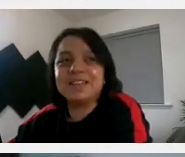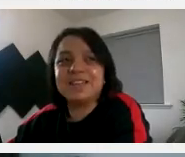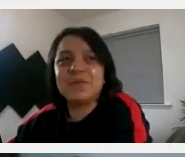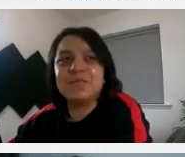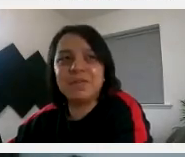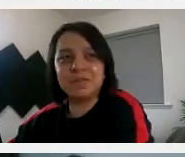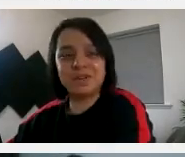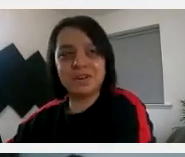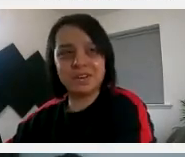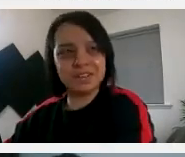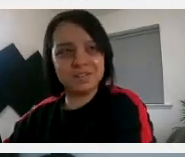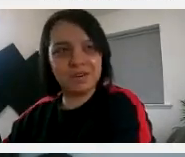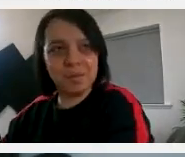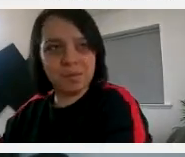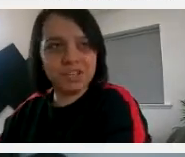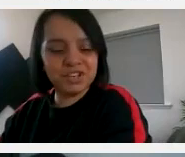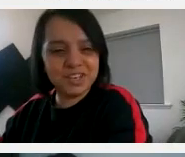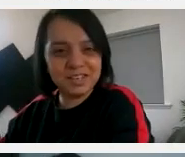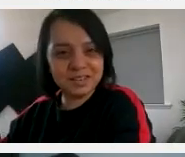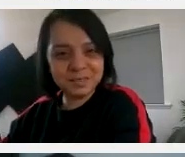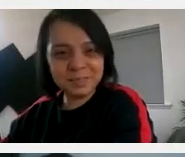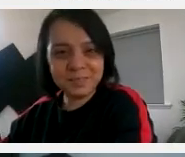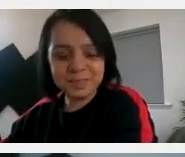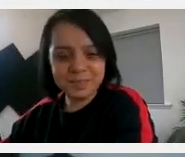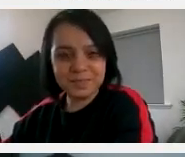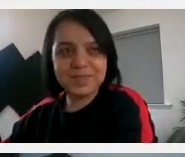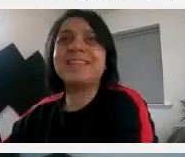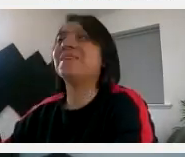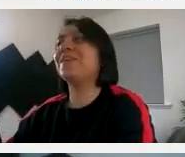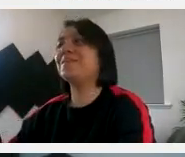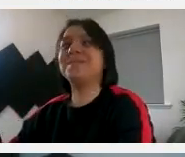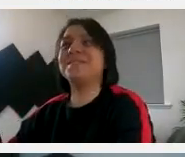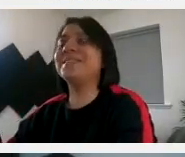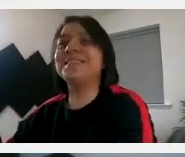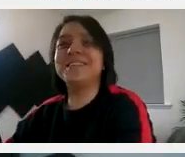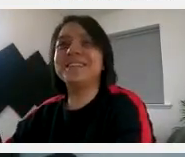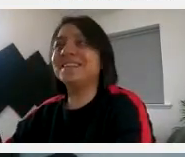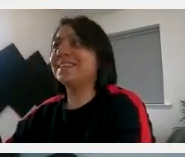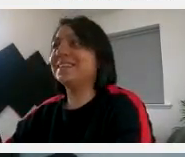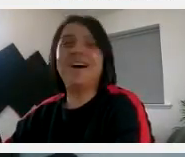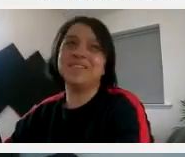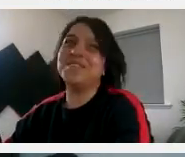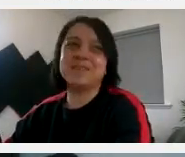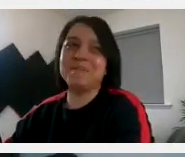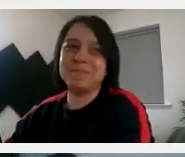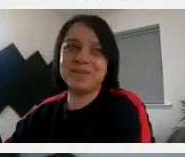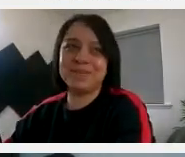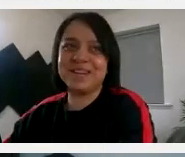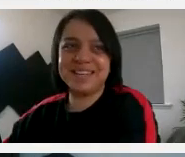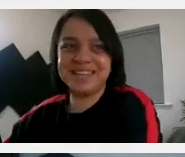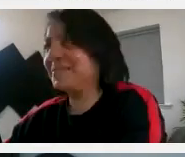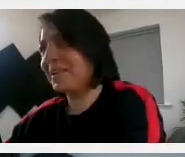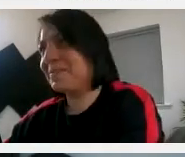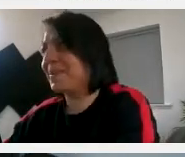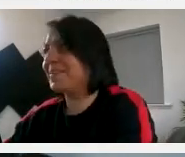And there's another one for Scotland, if you can remember, with a G. Gaelic. That's right, well done. Oh, you guys make me proud already.